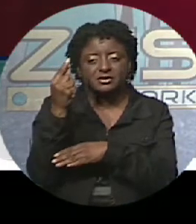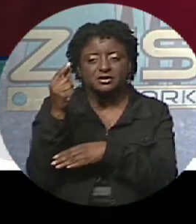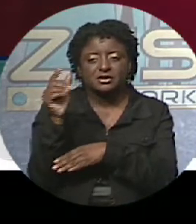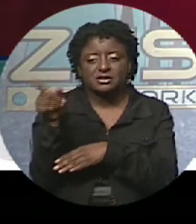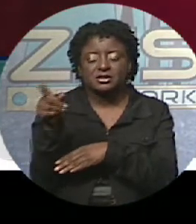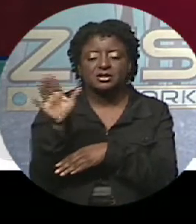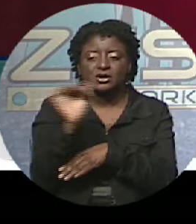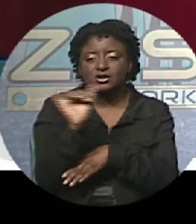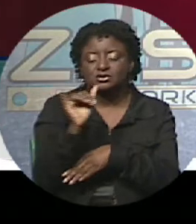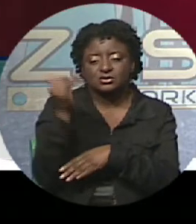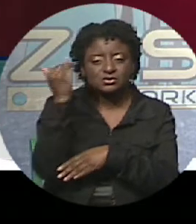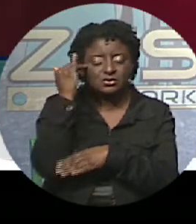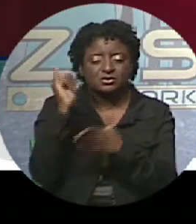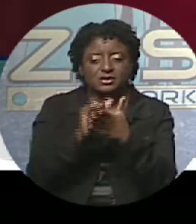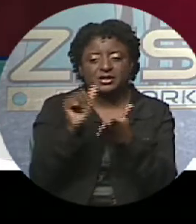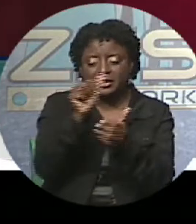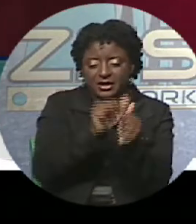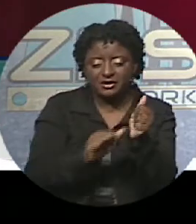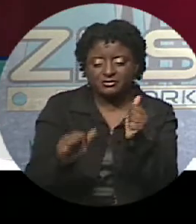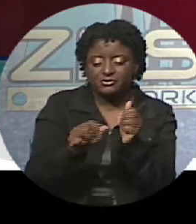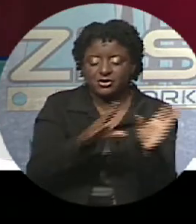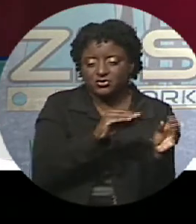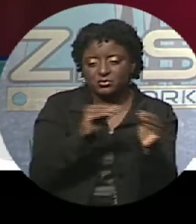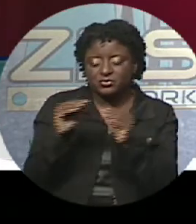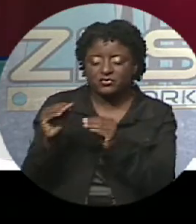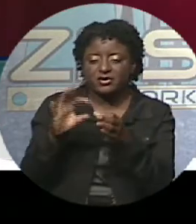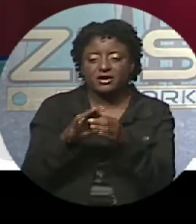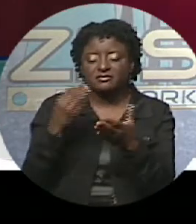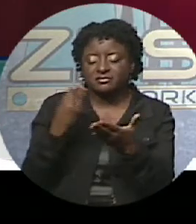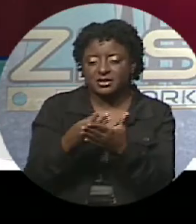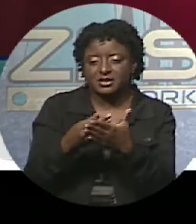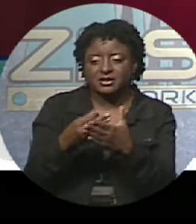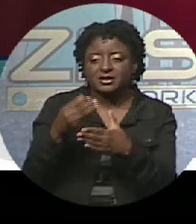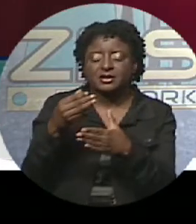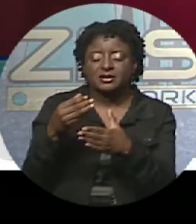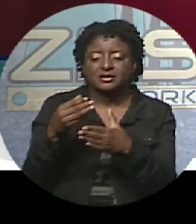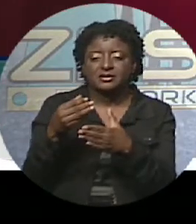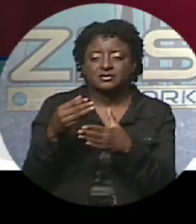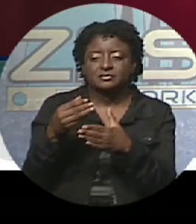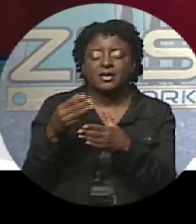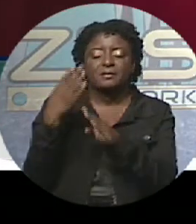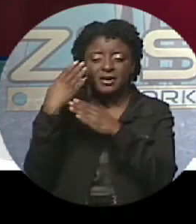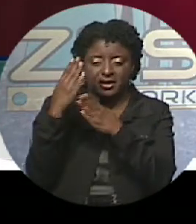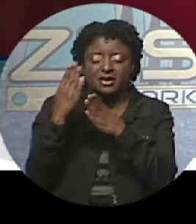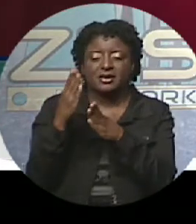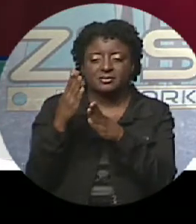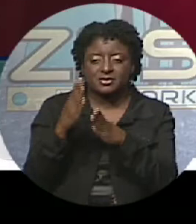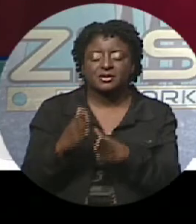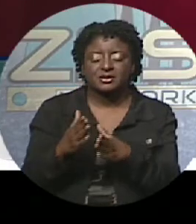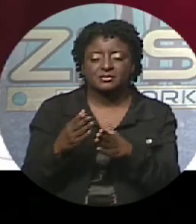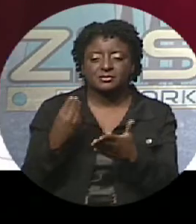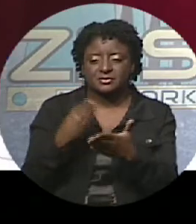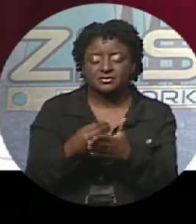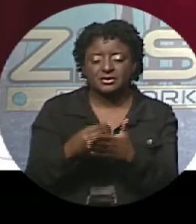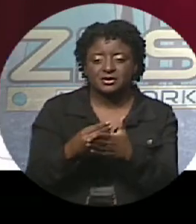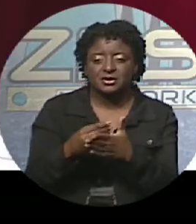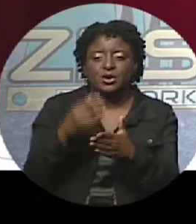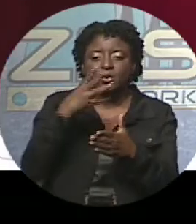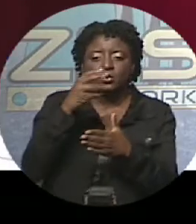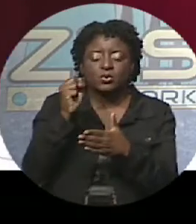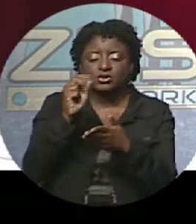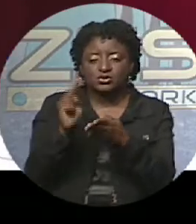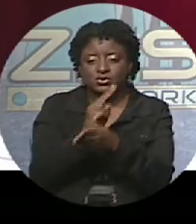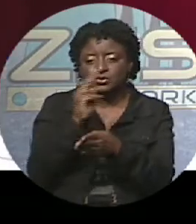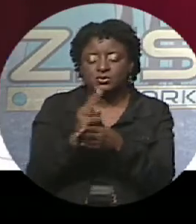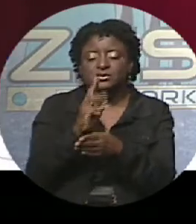that every removal of funds in terms of Bahamian funds within that confiscated asset funds was used